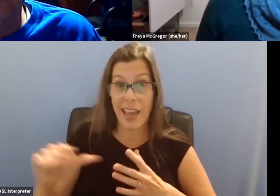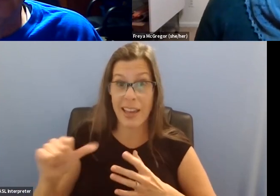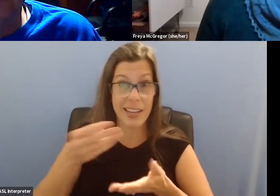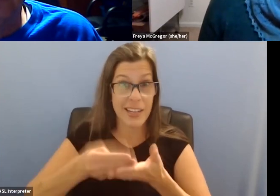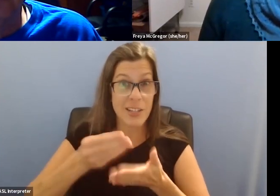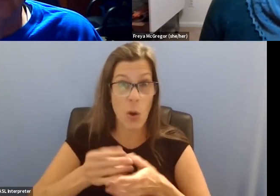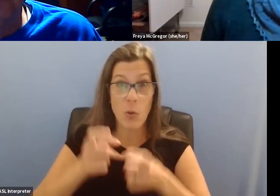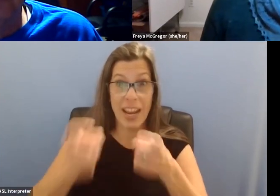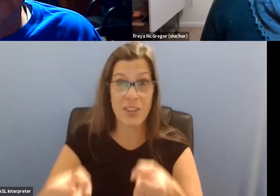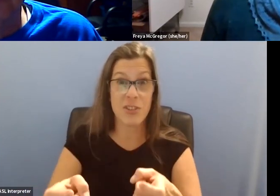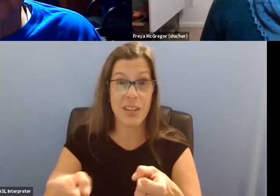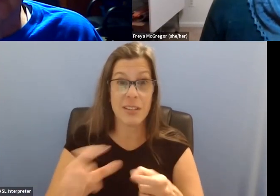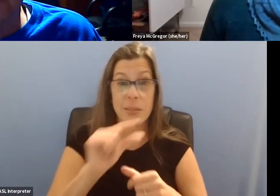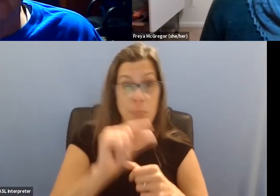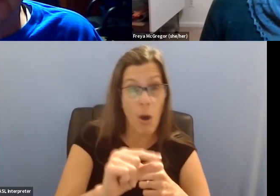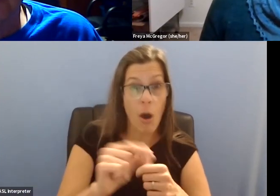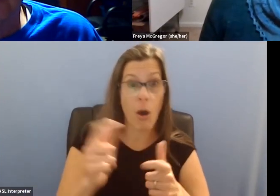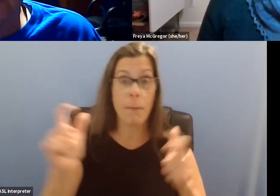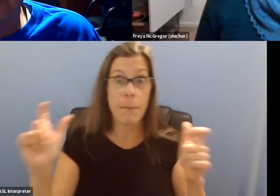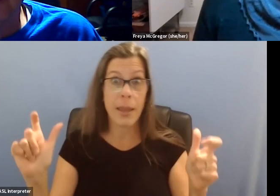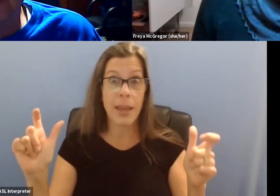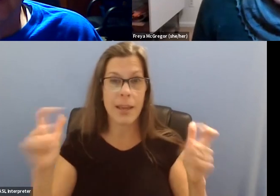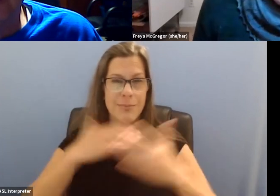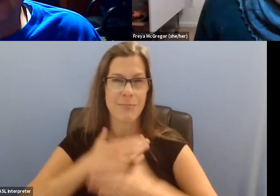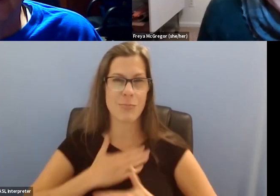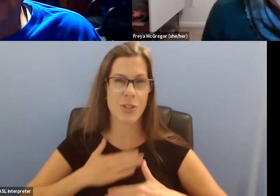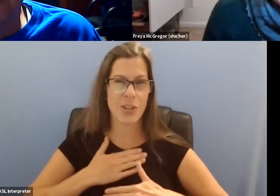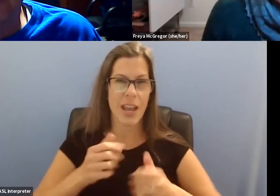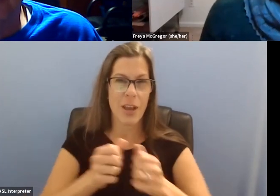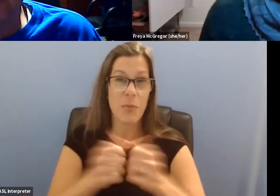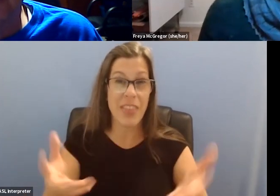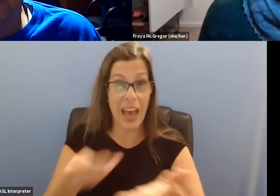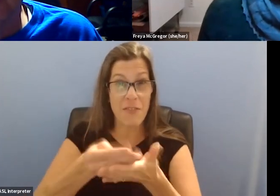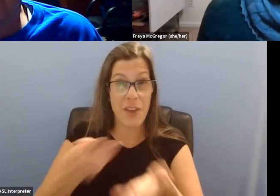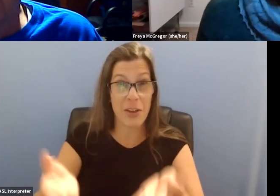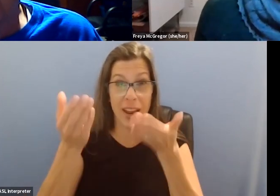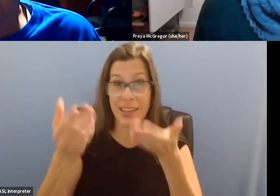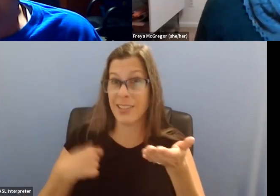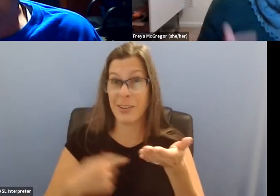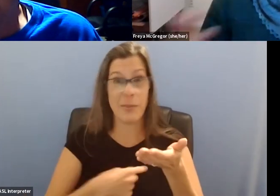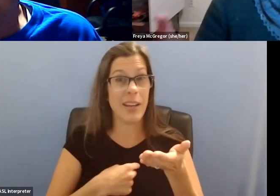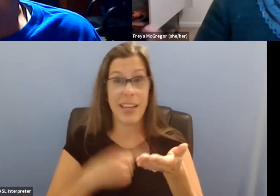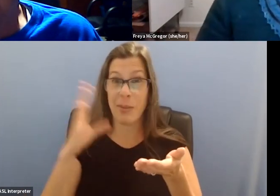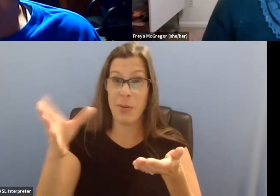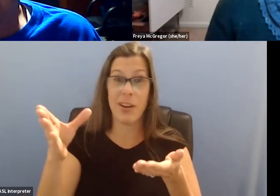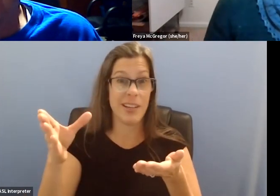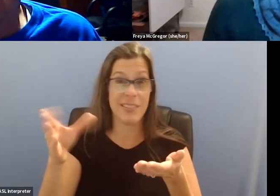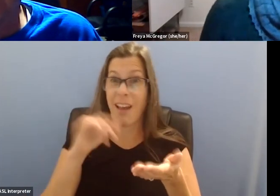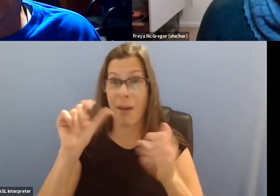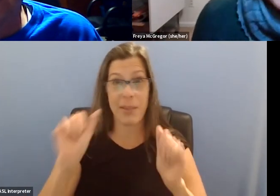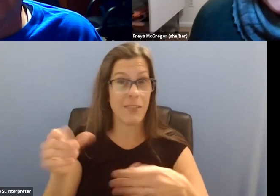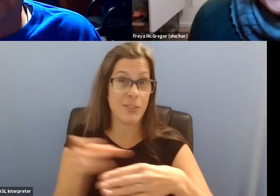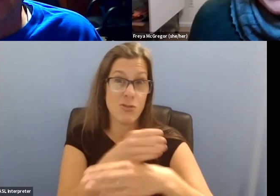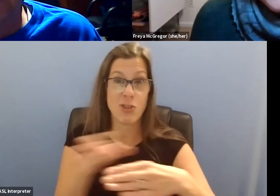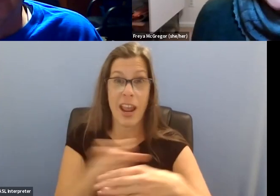small is, is really appreciated because, um, without fundraising, we won't be able to keep doing what we're doing, which is to share the joys of